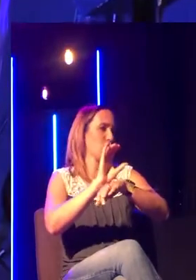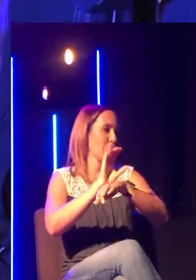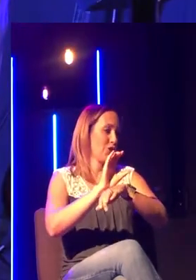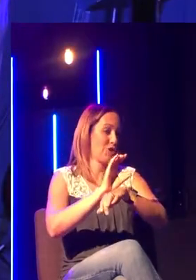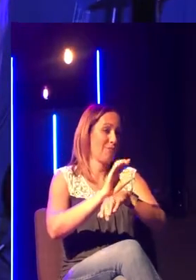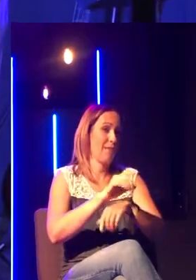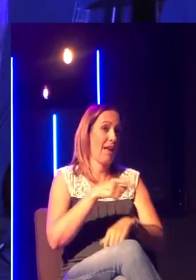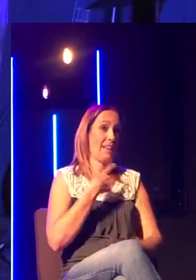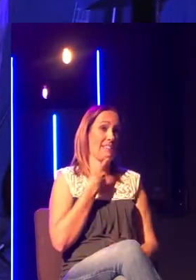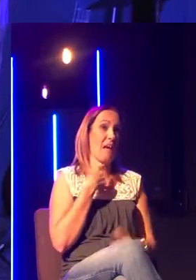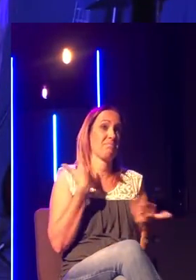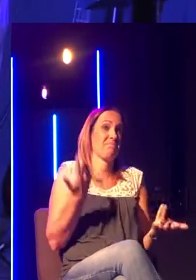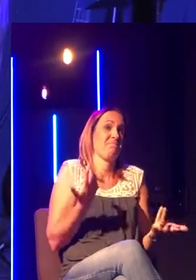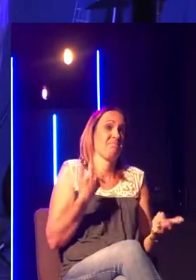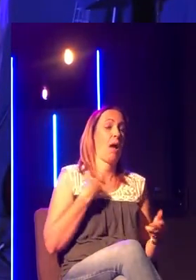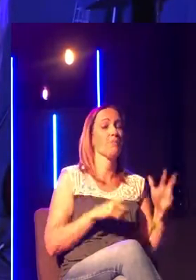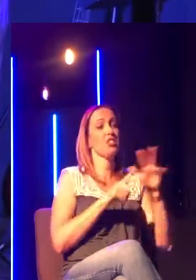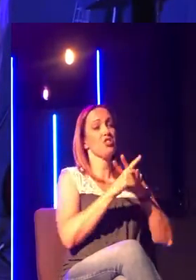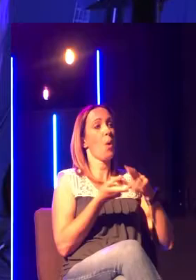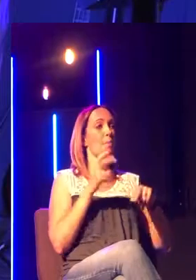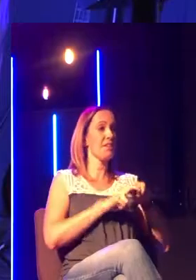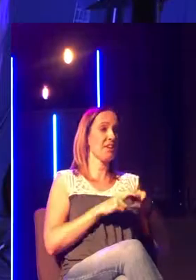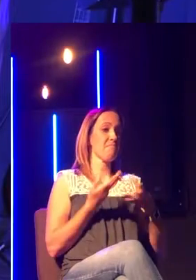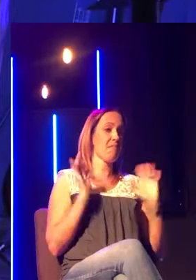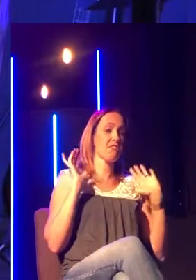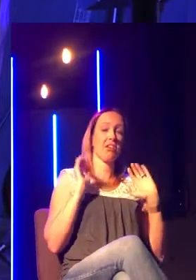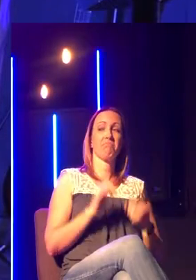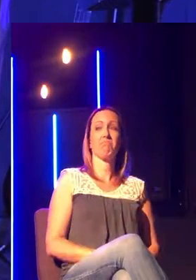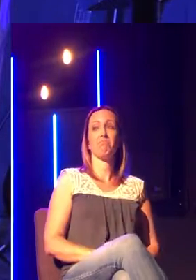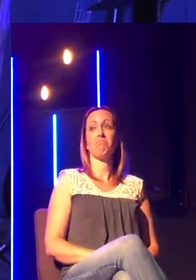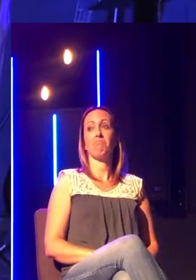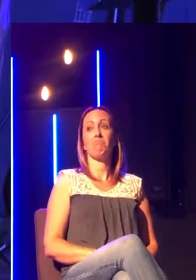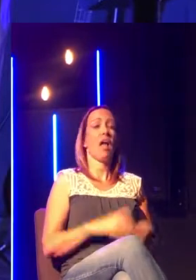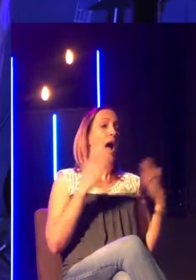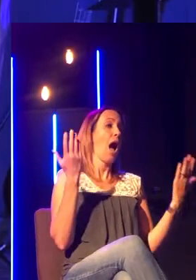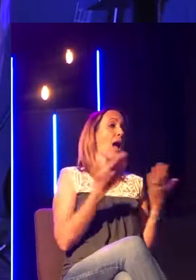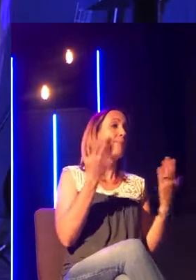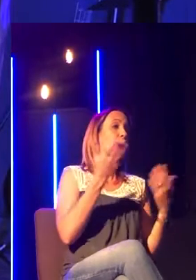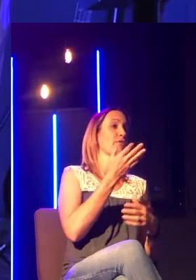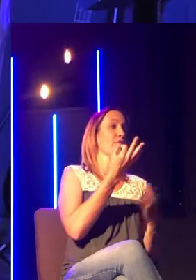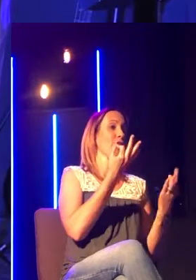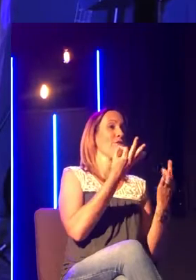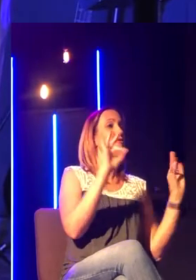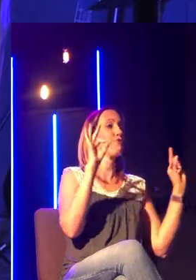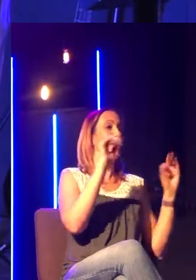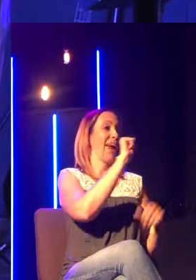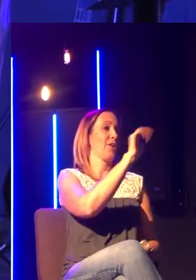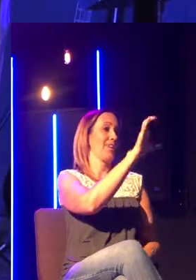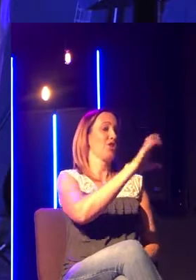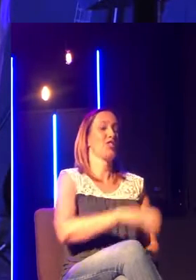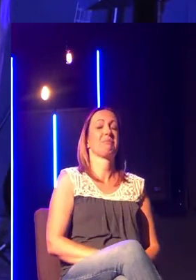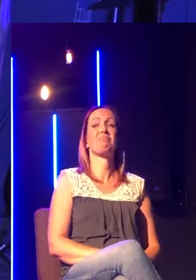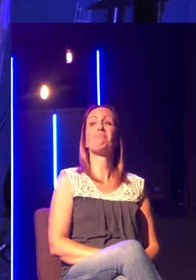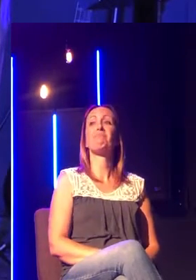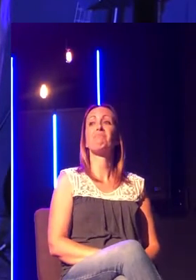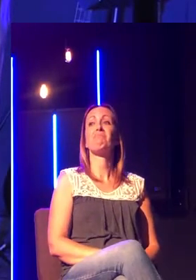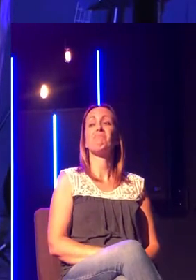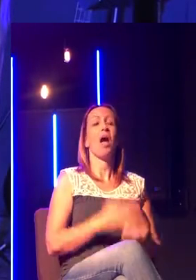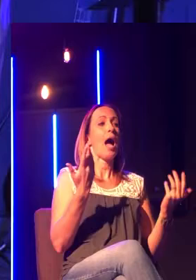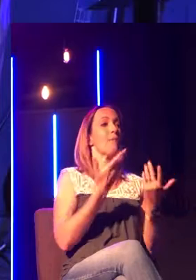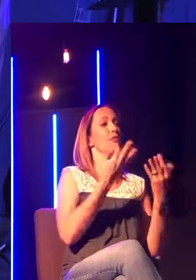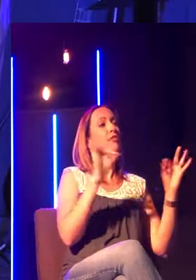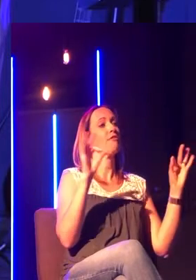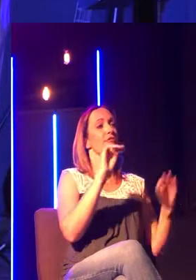what? I'm just going to show up and take a seat. I'm here for the free air conditioning. I'm here for the free